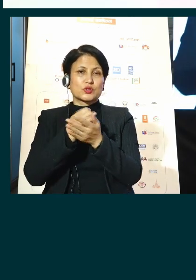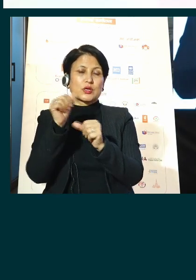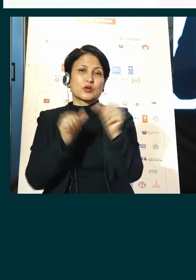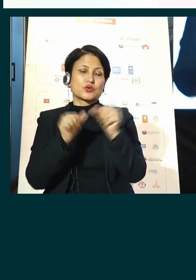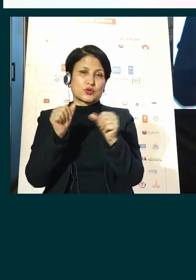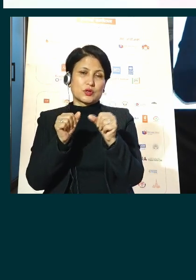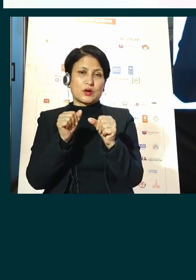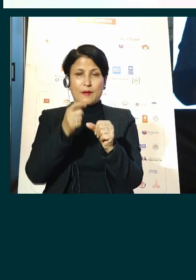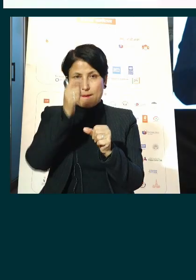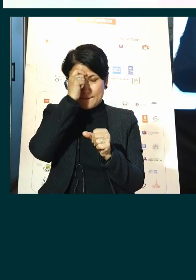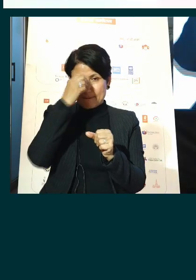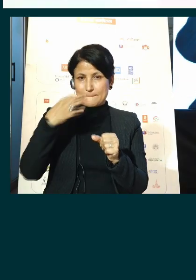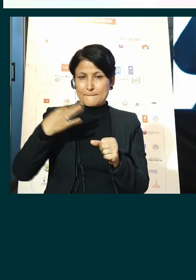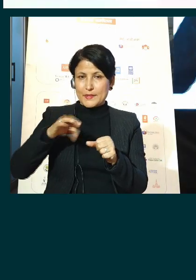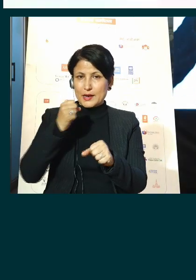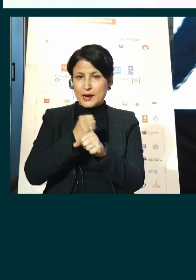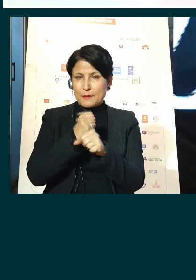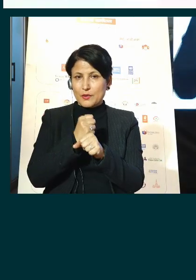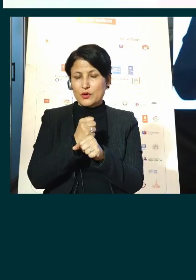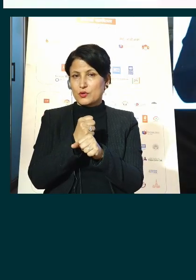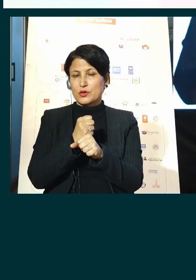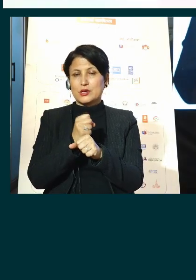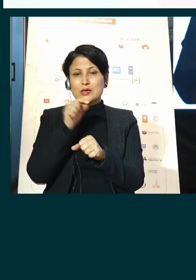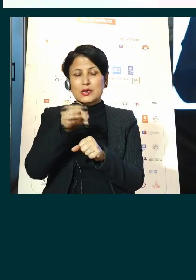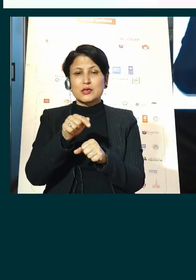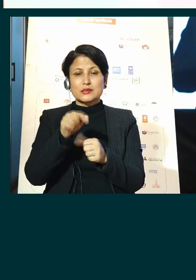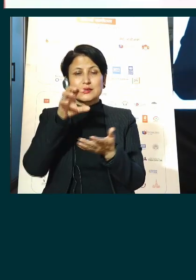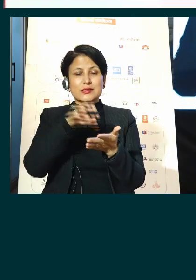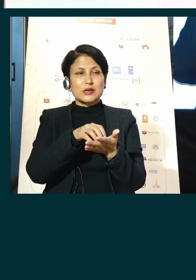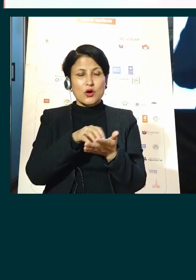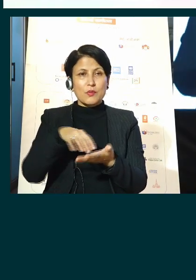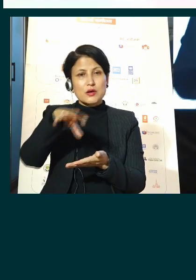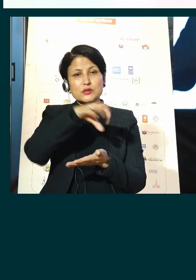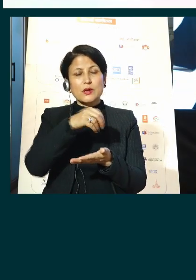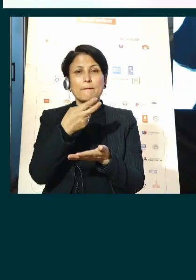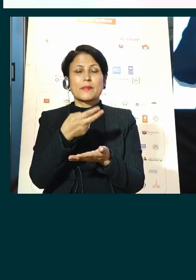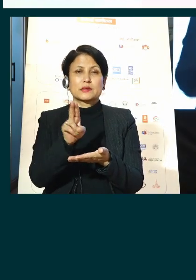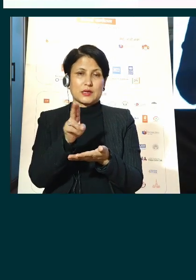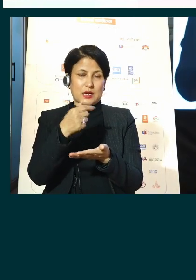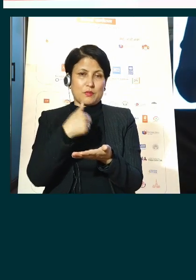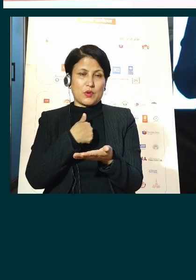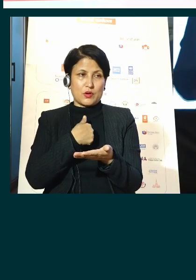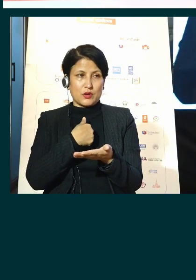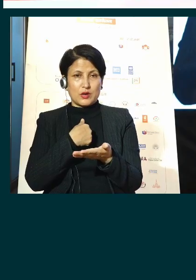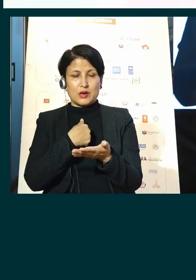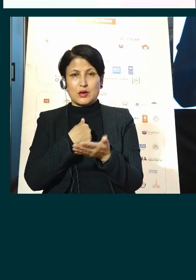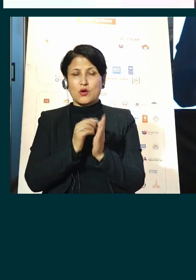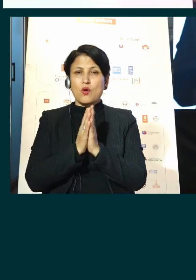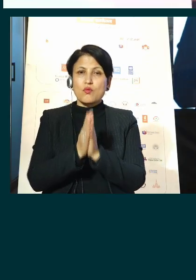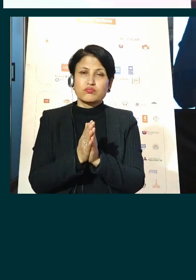dignified menstruation, I kindly urge all of us in the room and room and in our